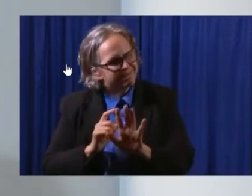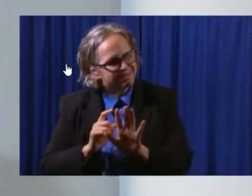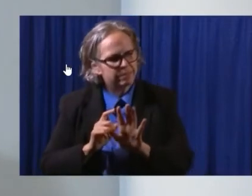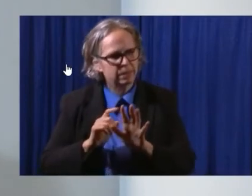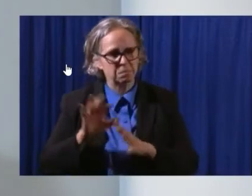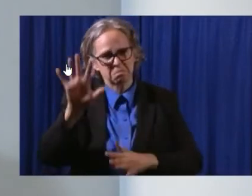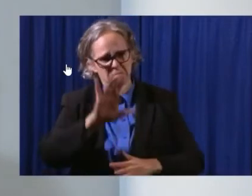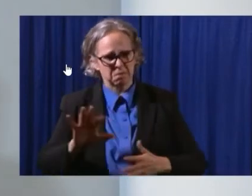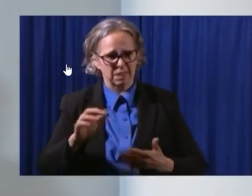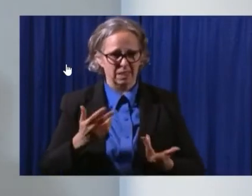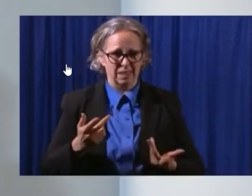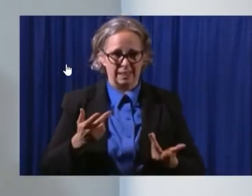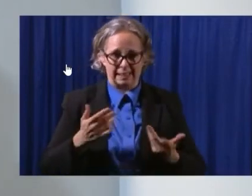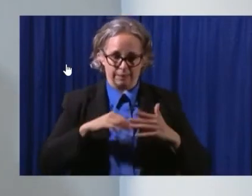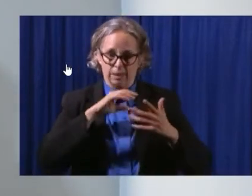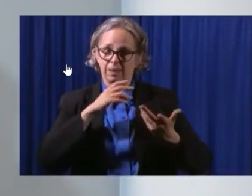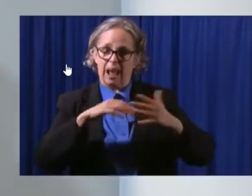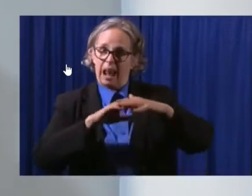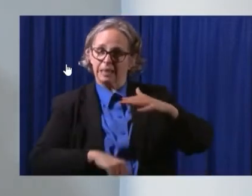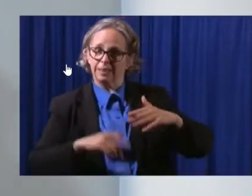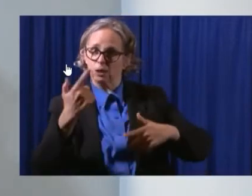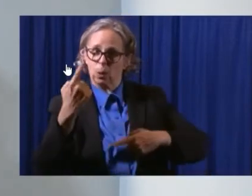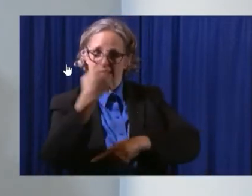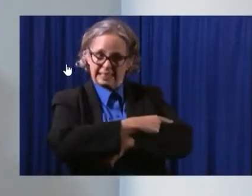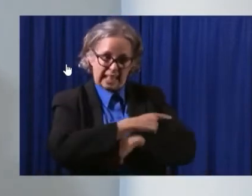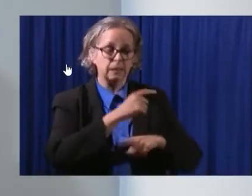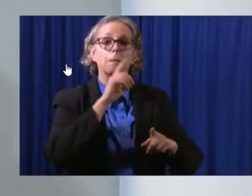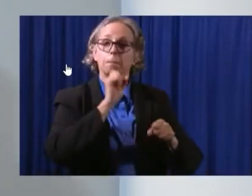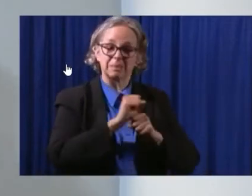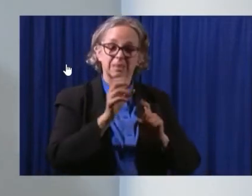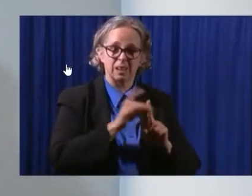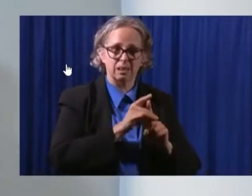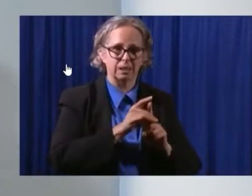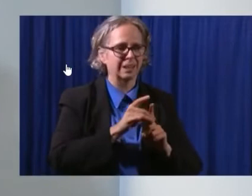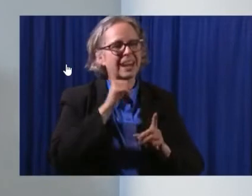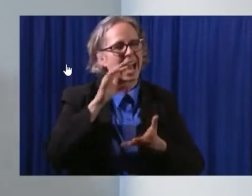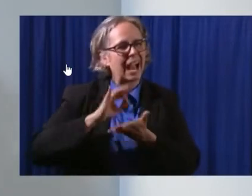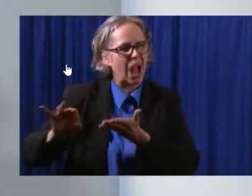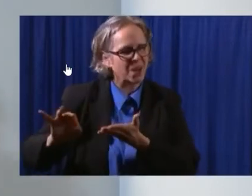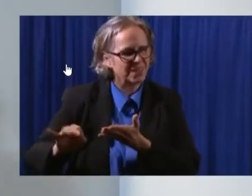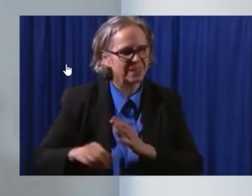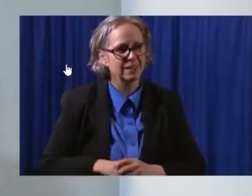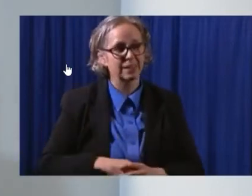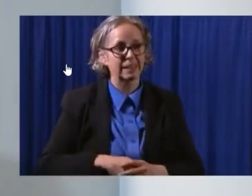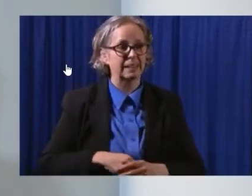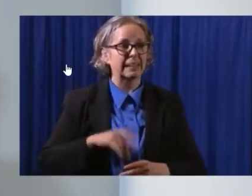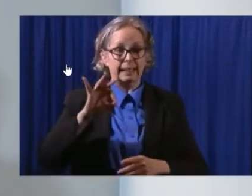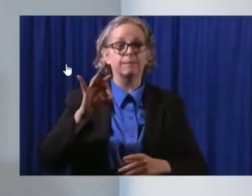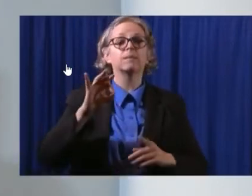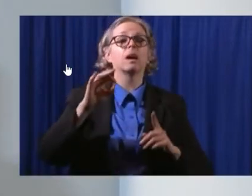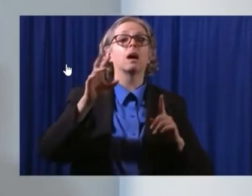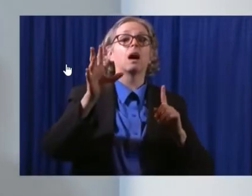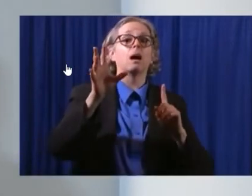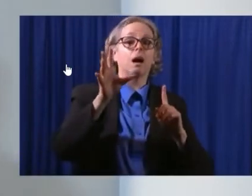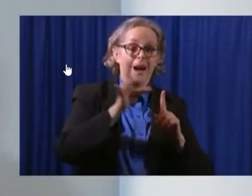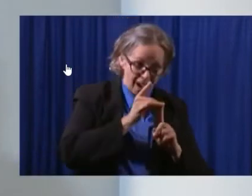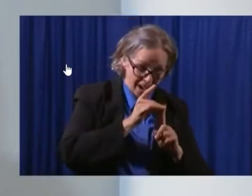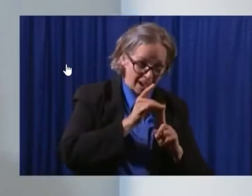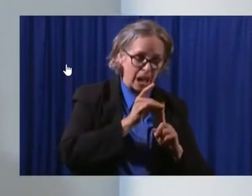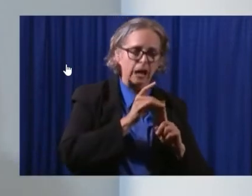and also fall into the death statistic, unfortunately. So I know that people have asked for that